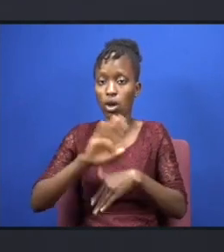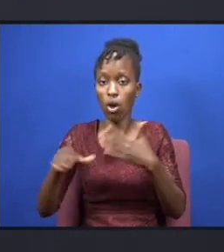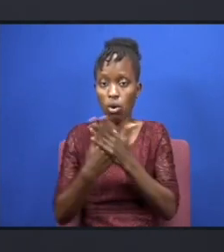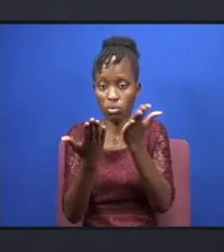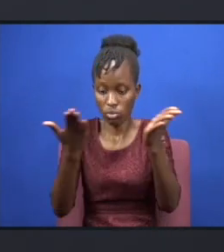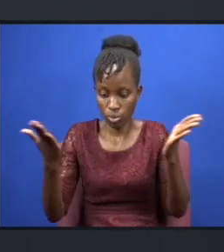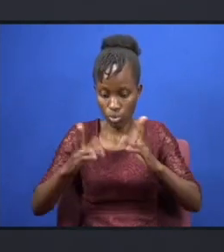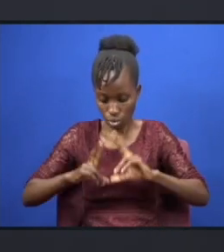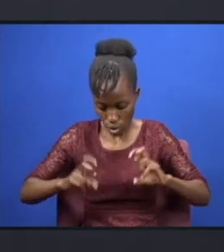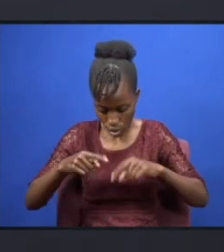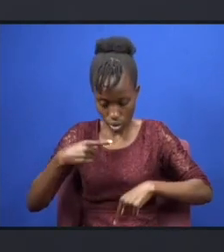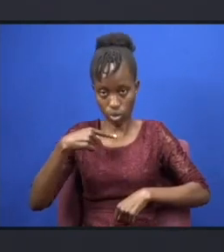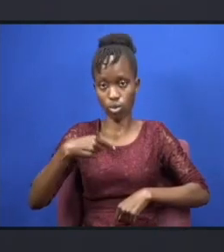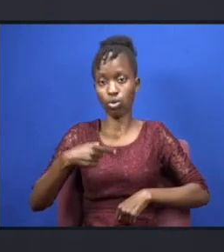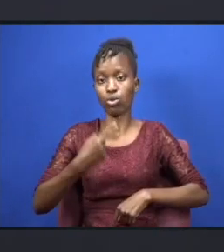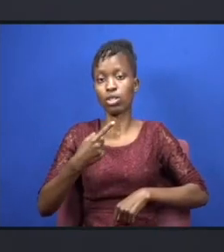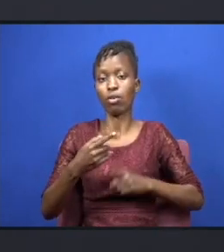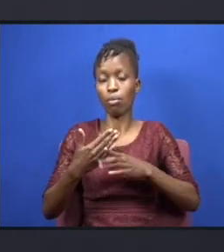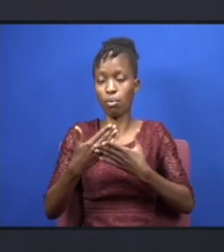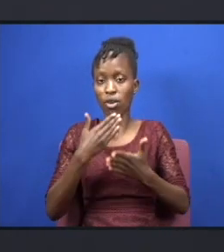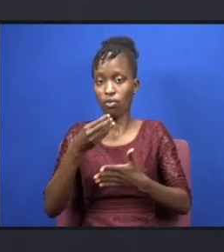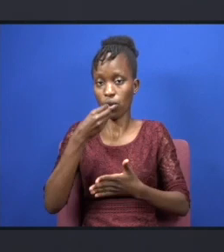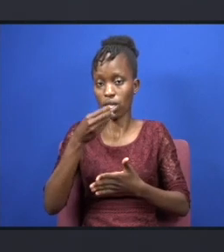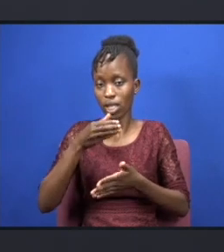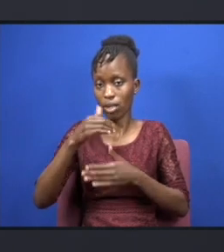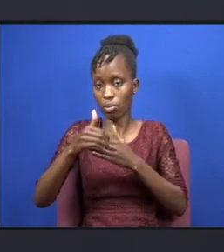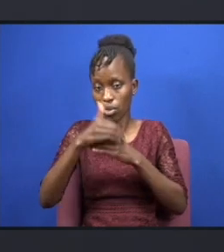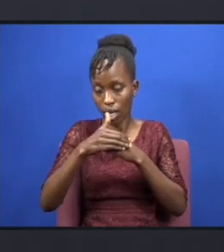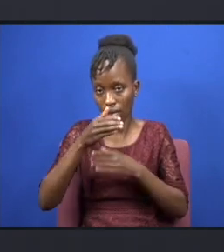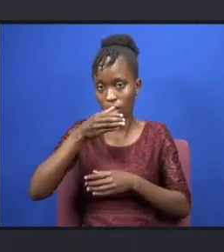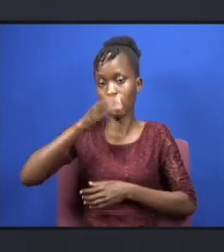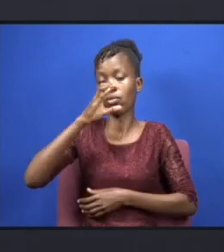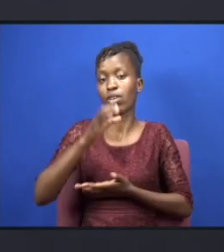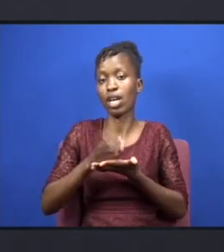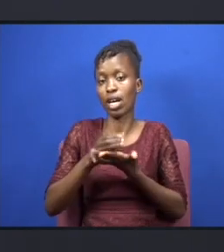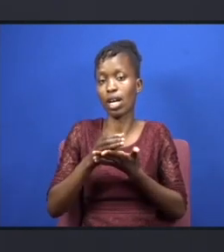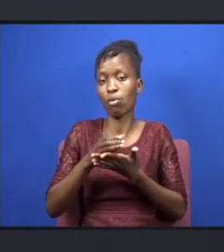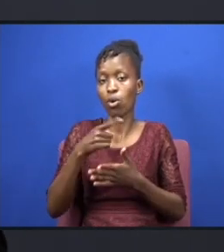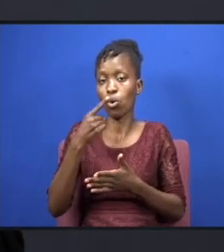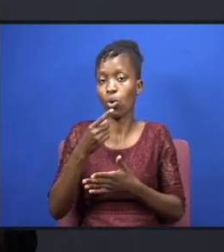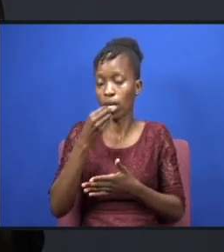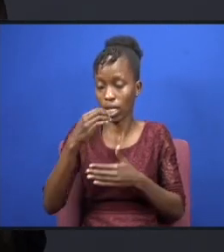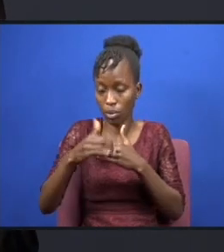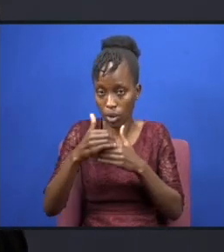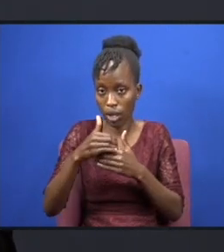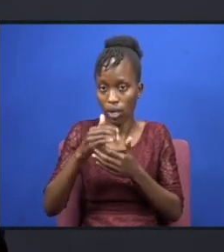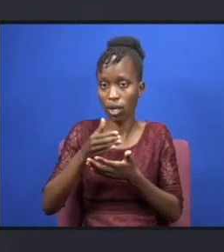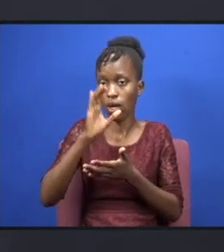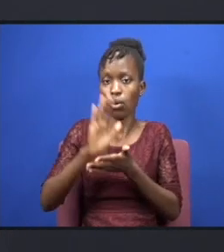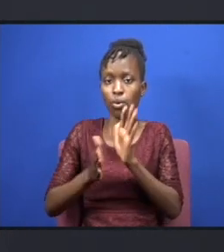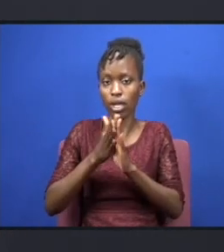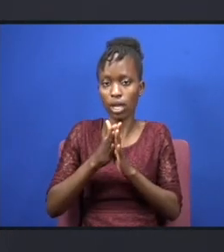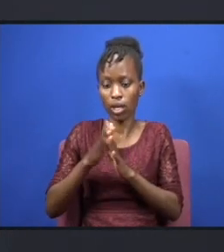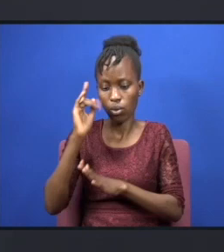examine themselves before they eat the bread and drink from the cup. And those who eat and drink without discerning the